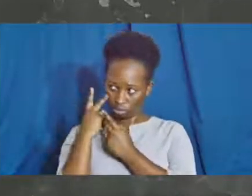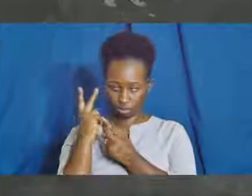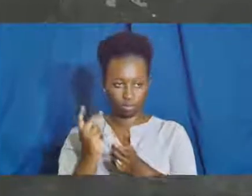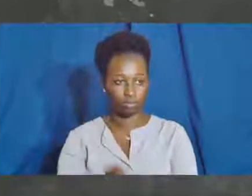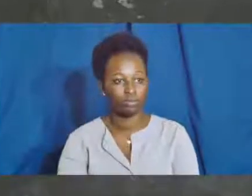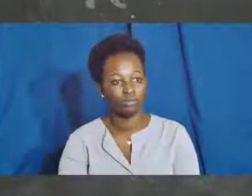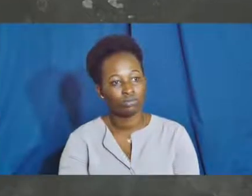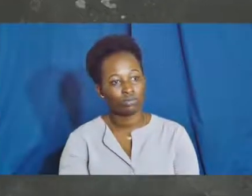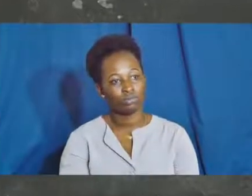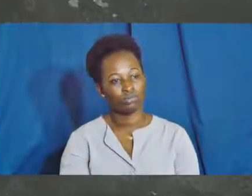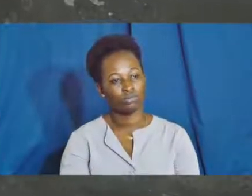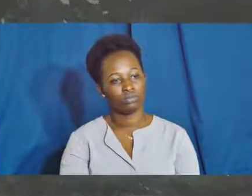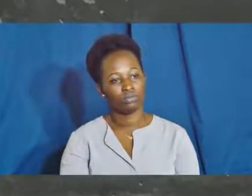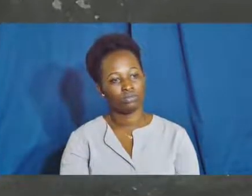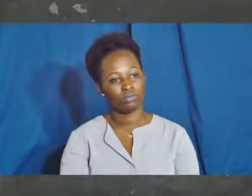four columns.